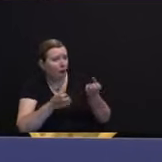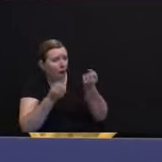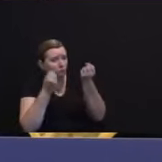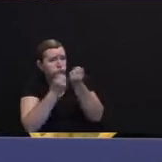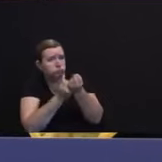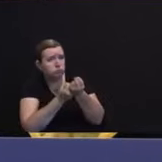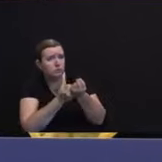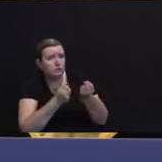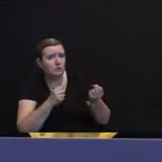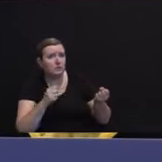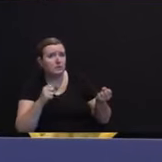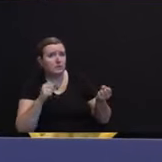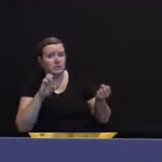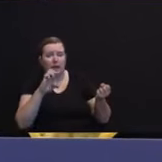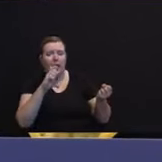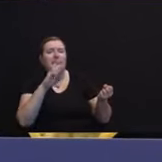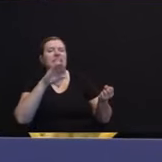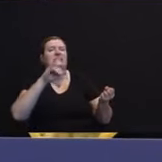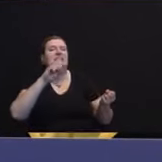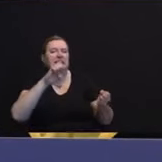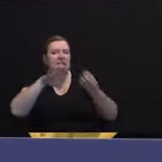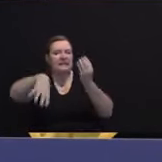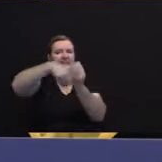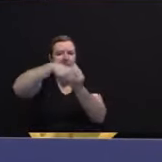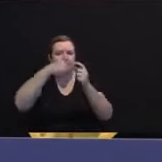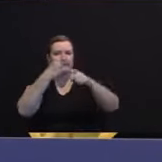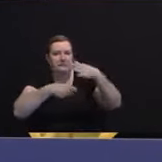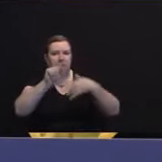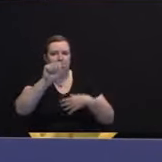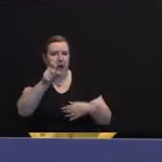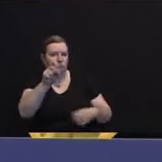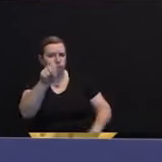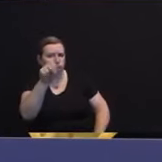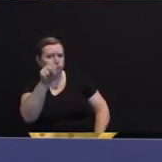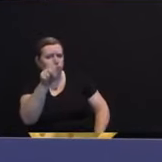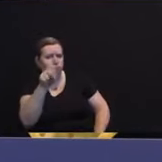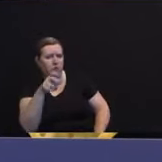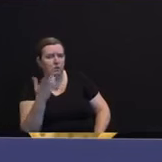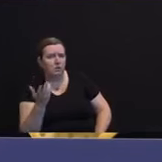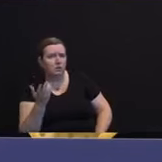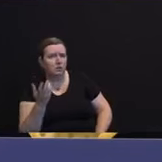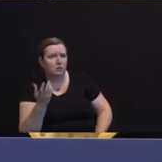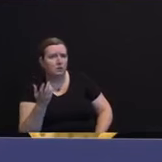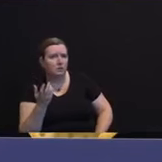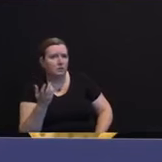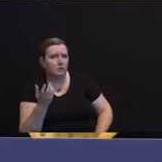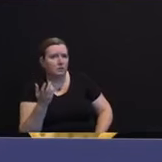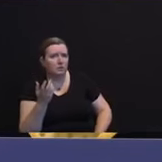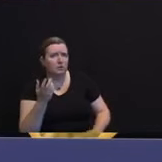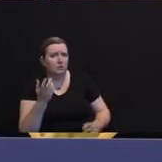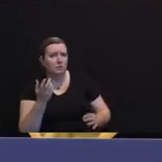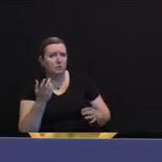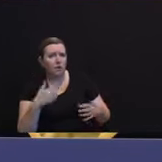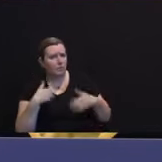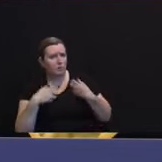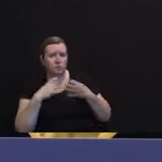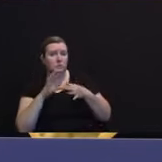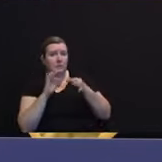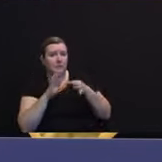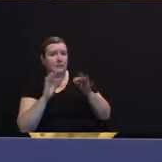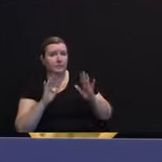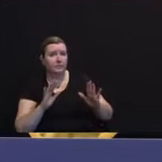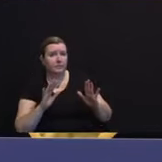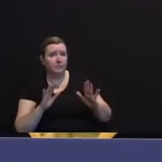as at least a notional strong statement associated with investing the proceeds